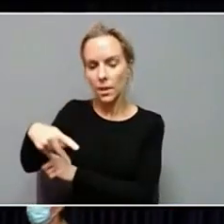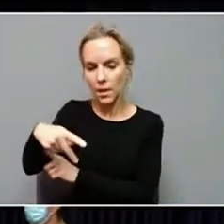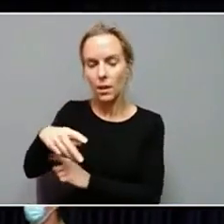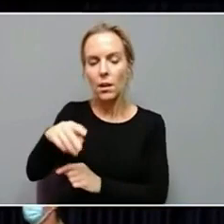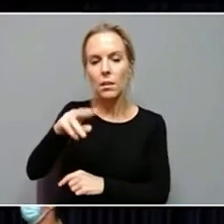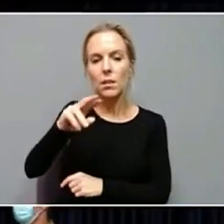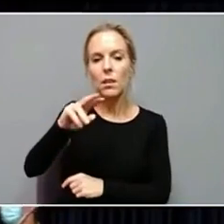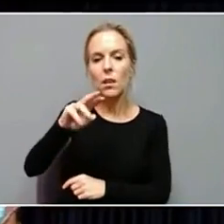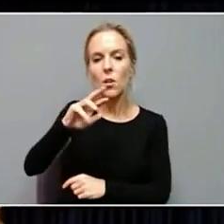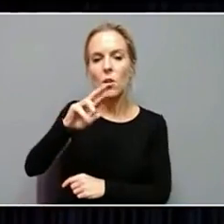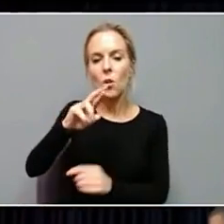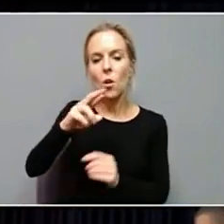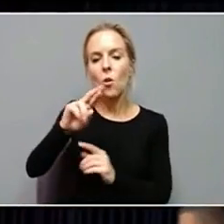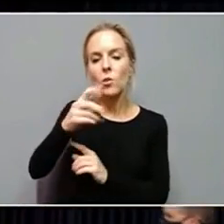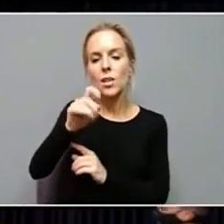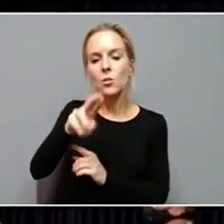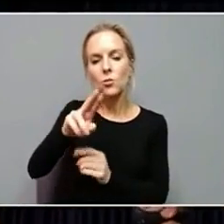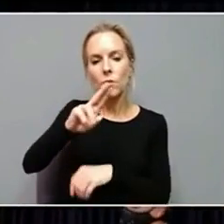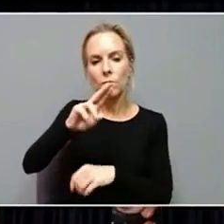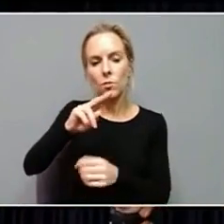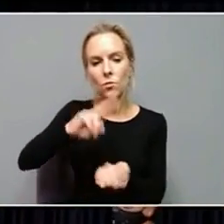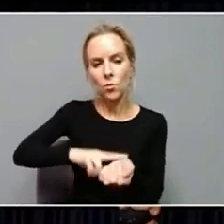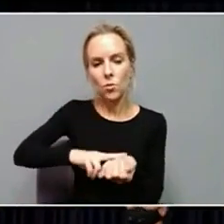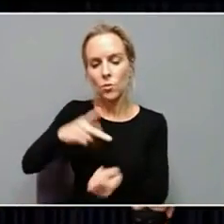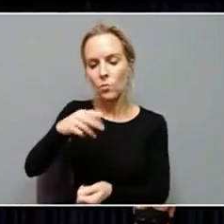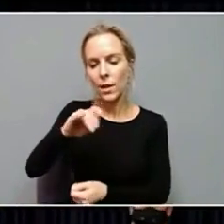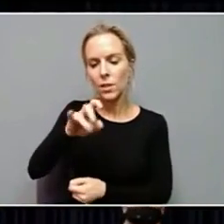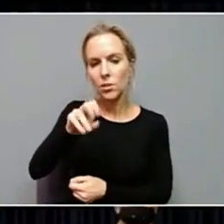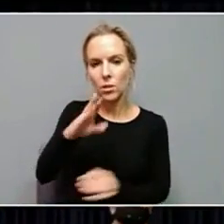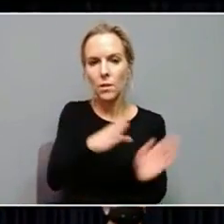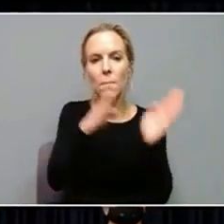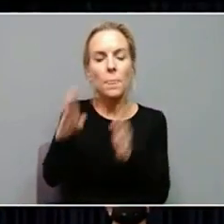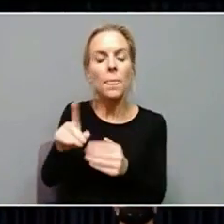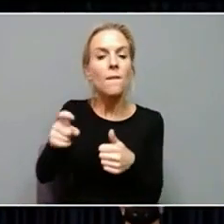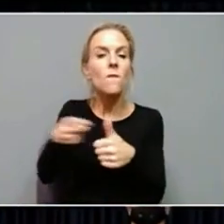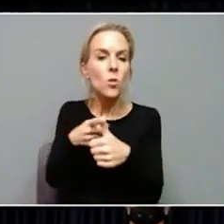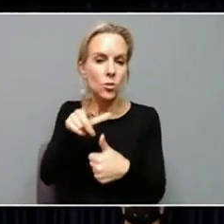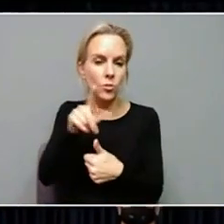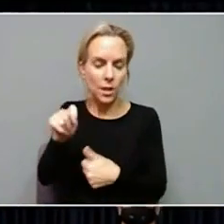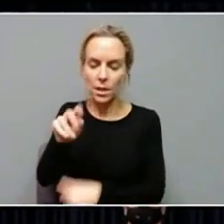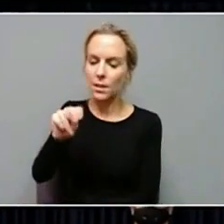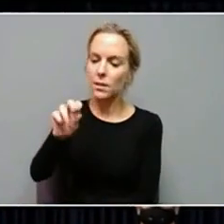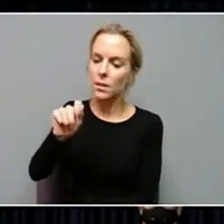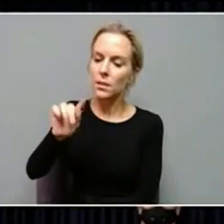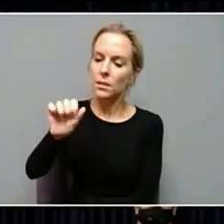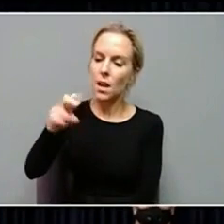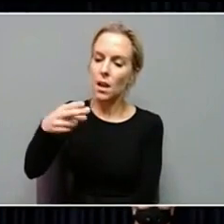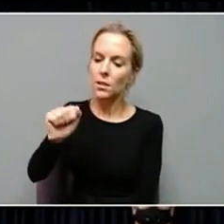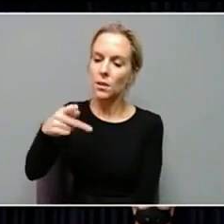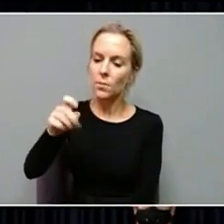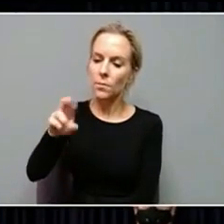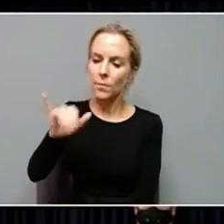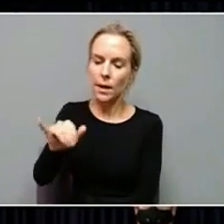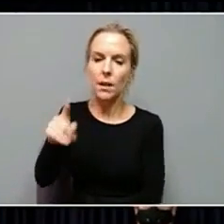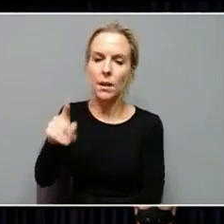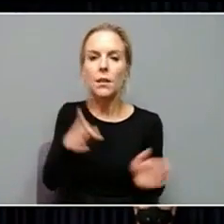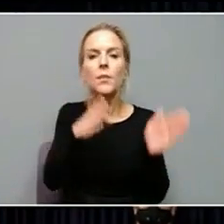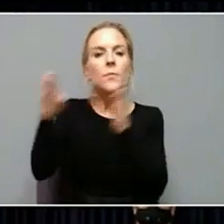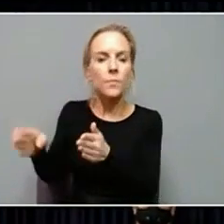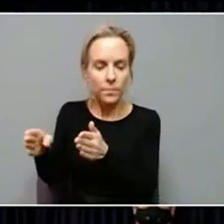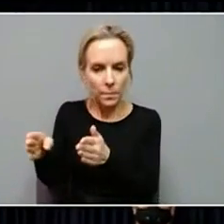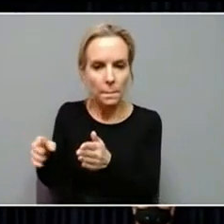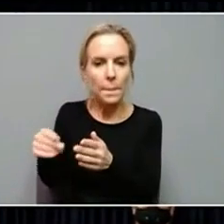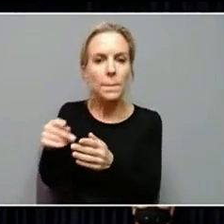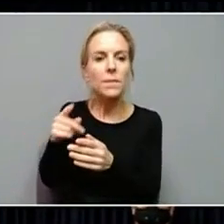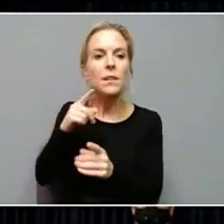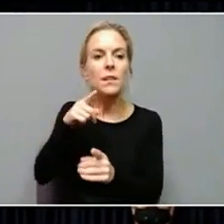National Guard. Then we have First Lieutenant Natasha Perry, also a registered nurse for our Norton healthcare system. And